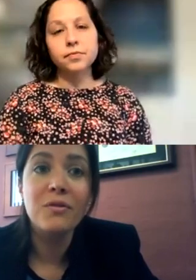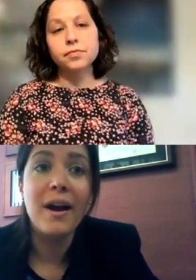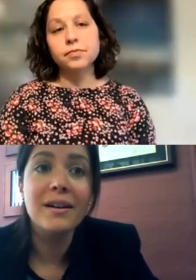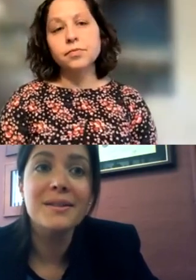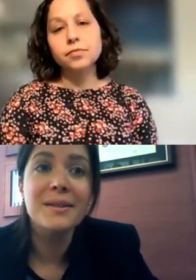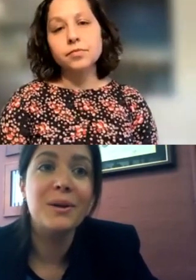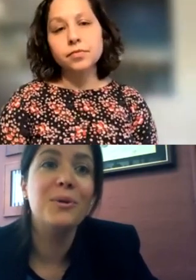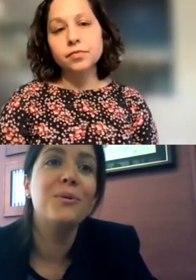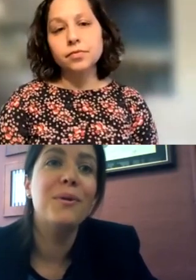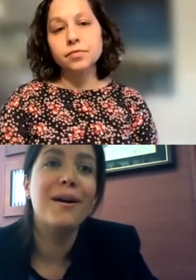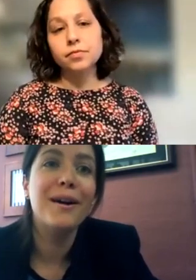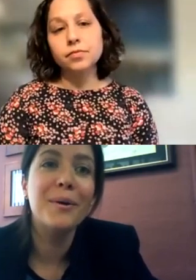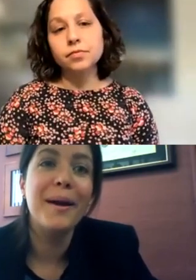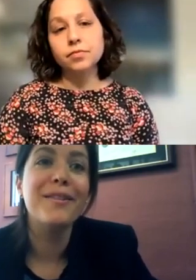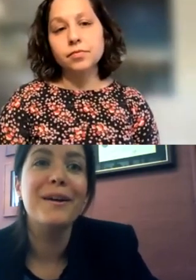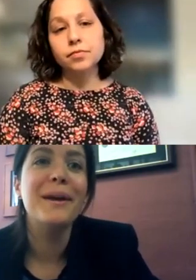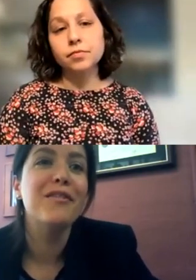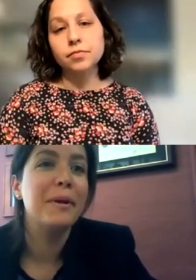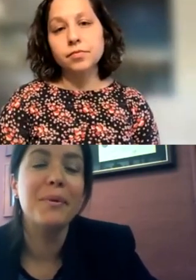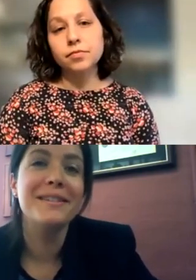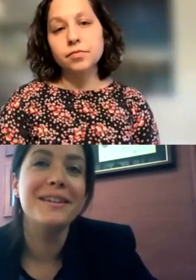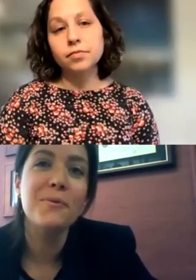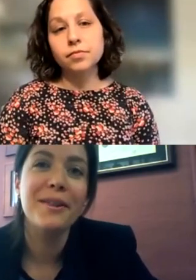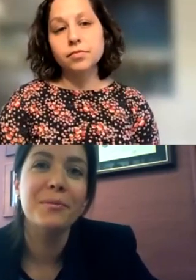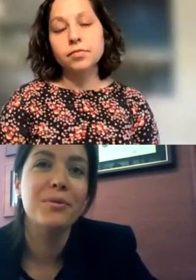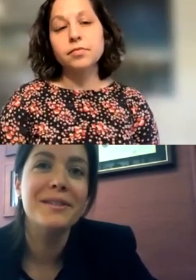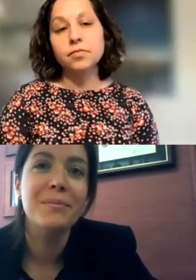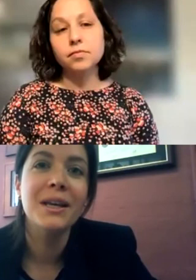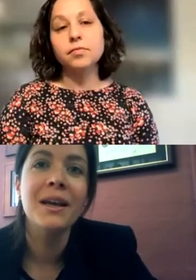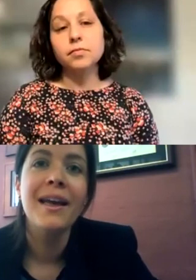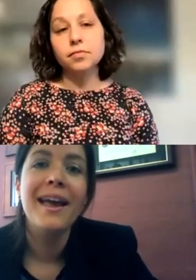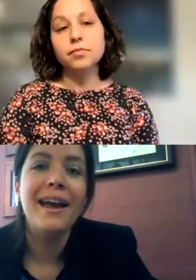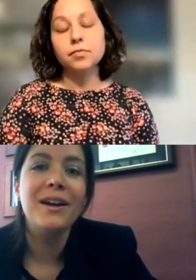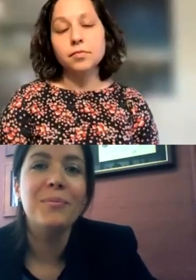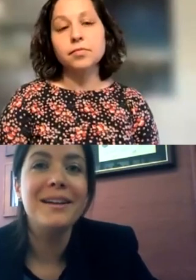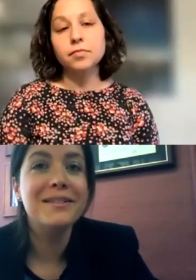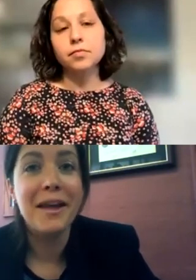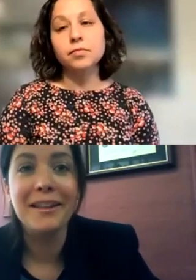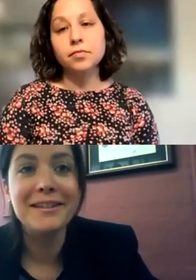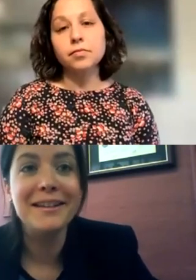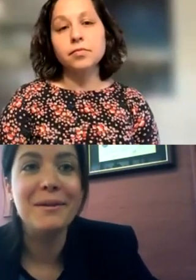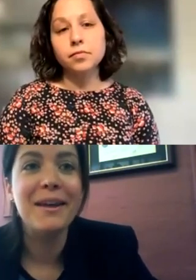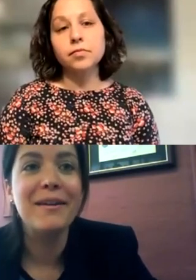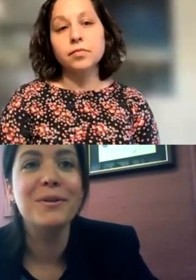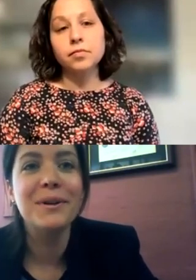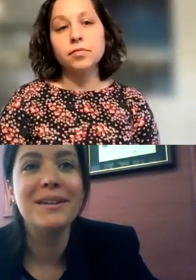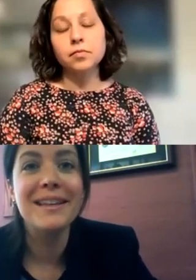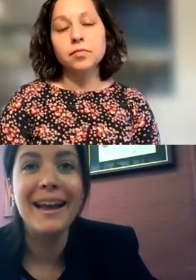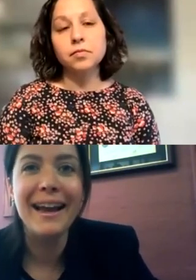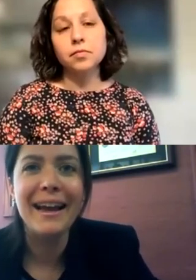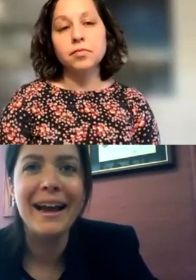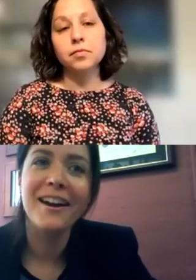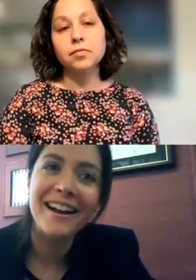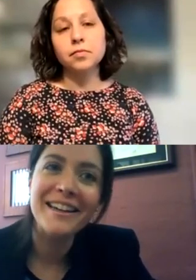there are faculty who are aware that we have been present while they're precepting, and who might slyly send an email afterward and